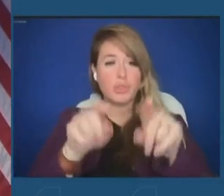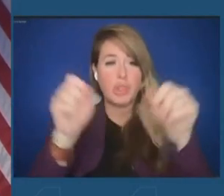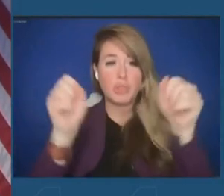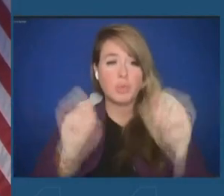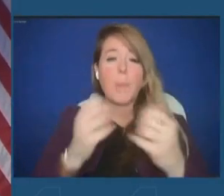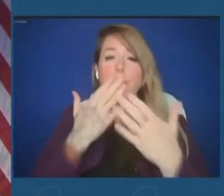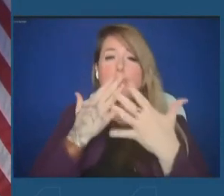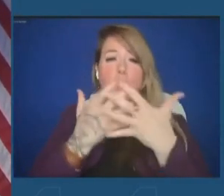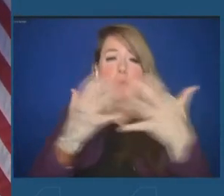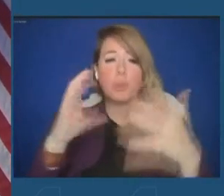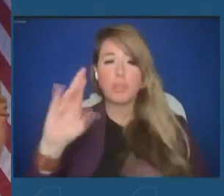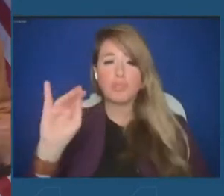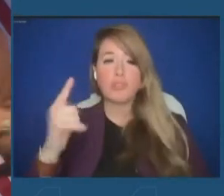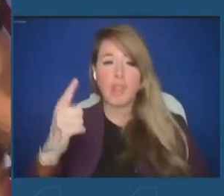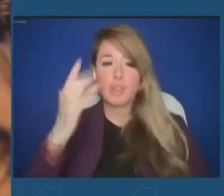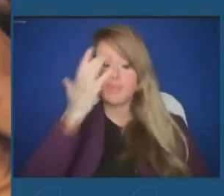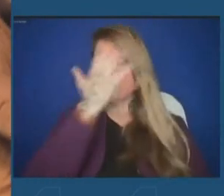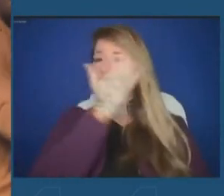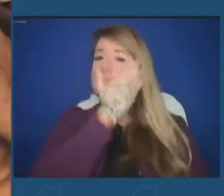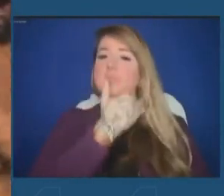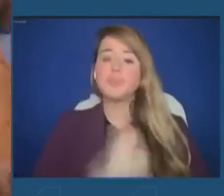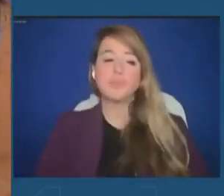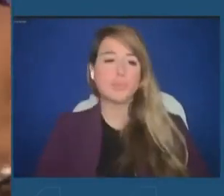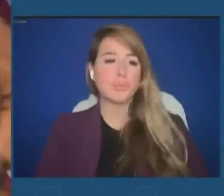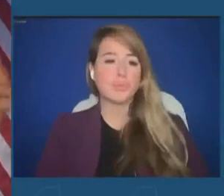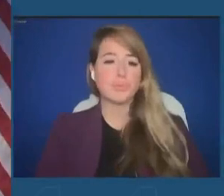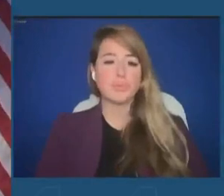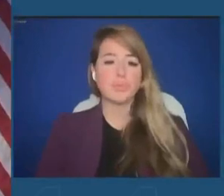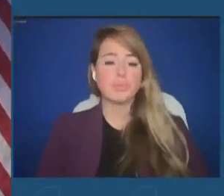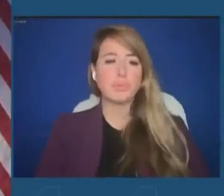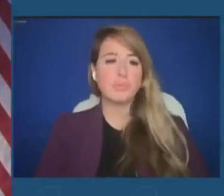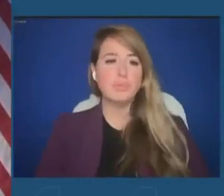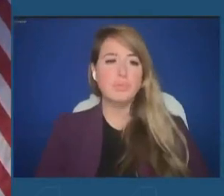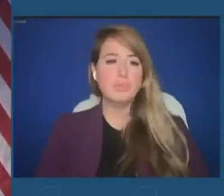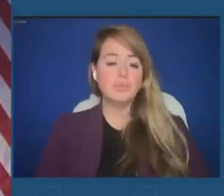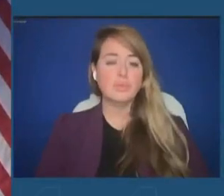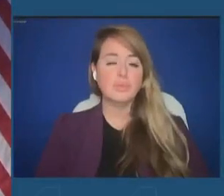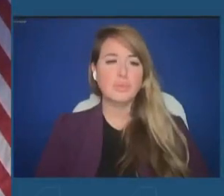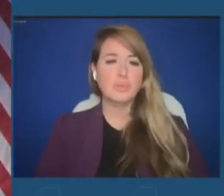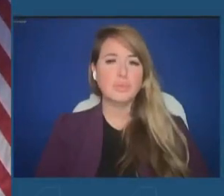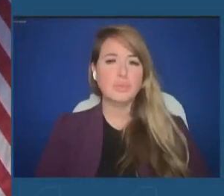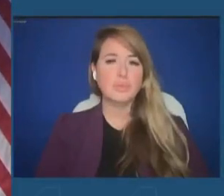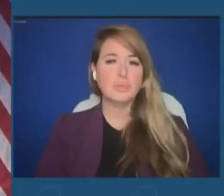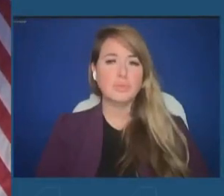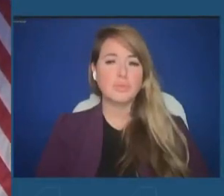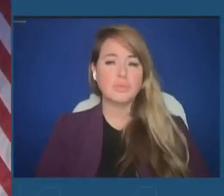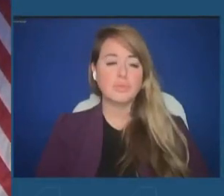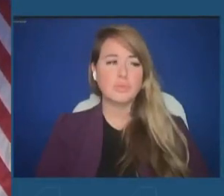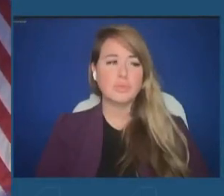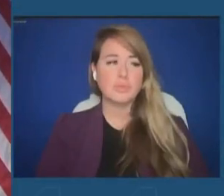you, Craig.